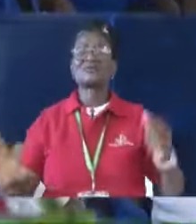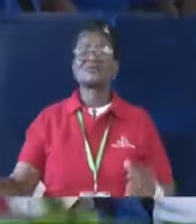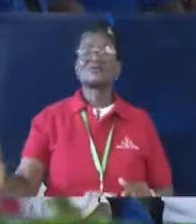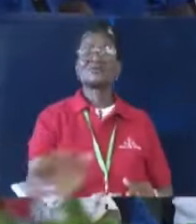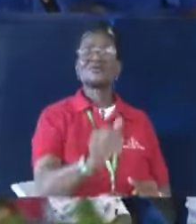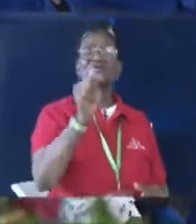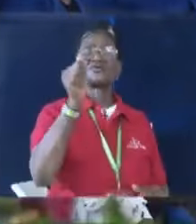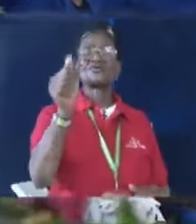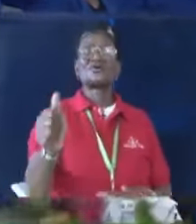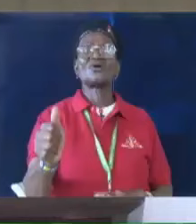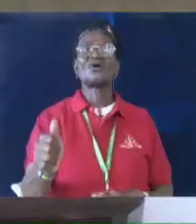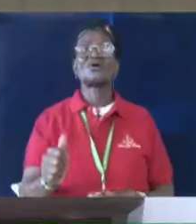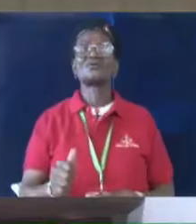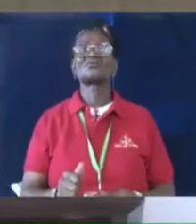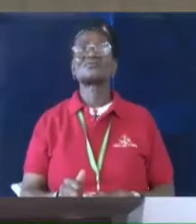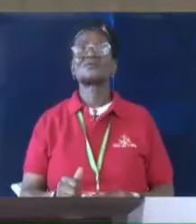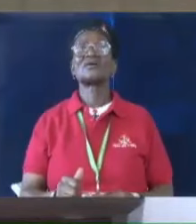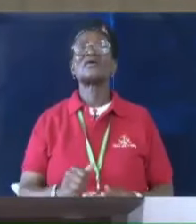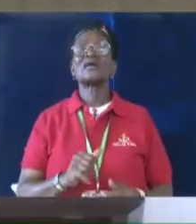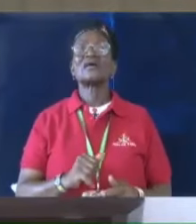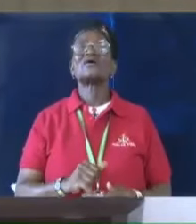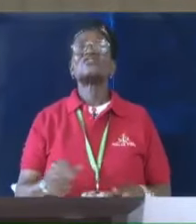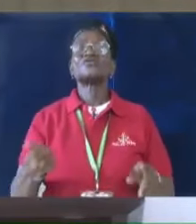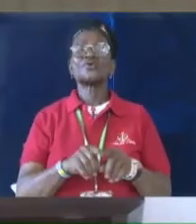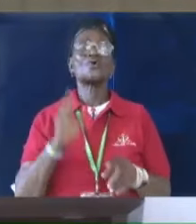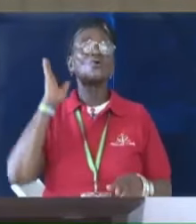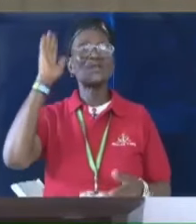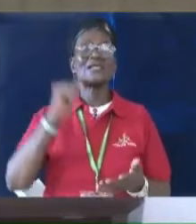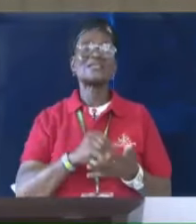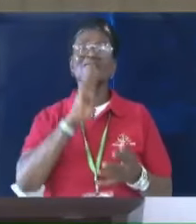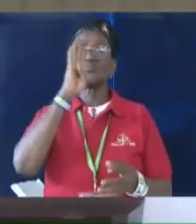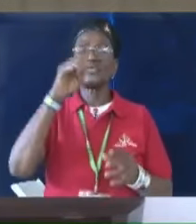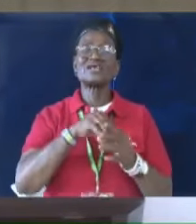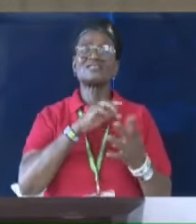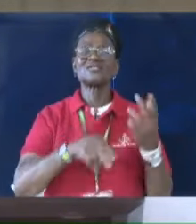You all welcome in Jesus' mighty name.